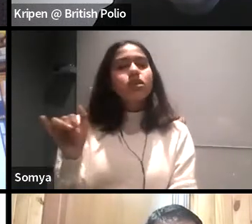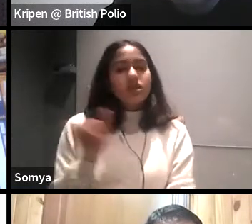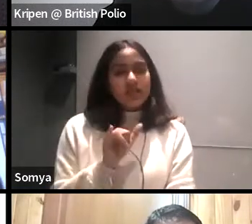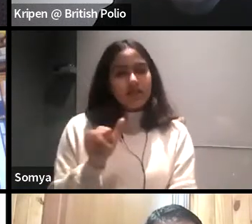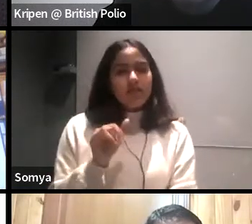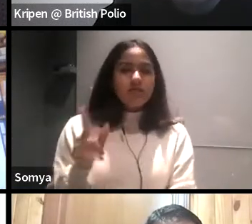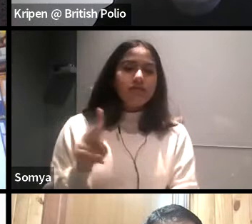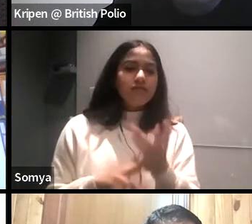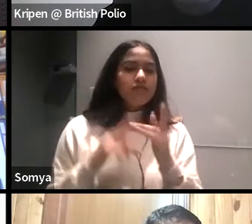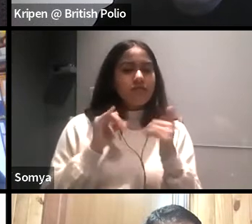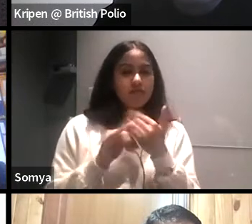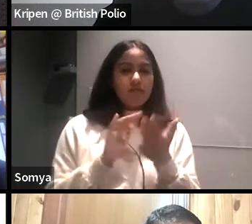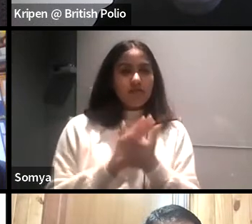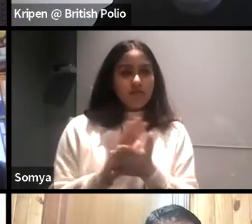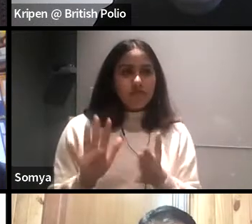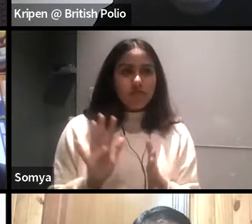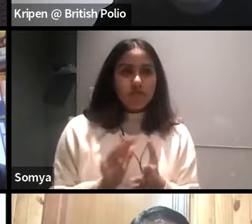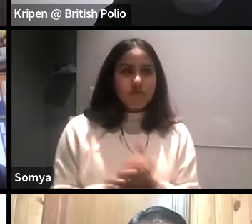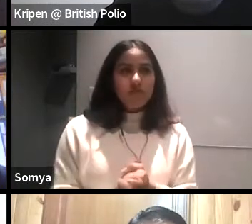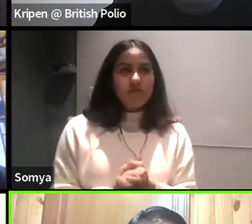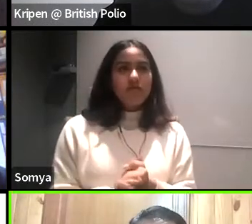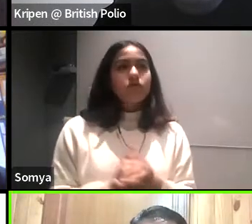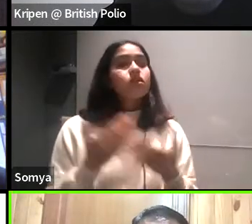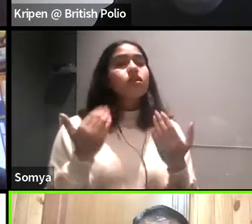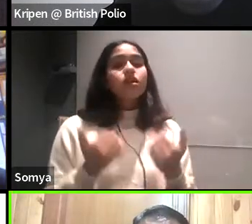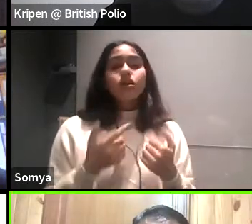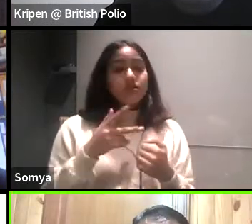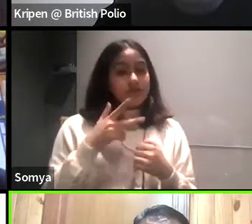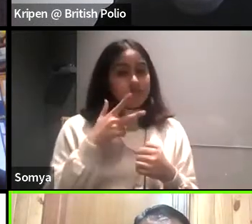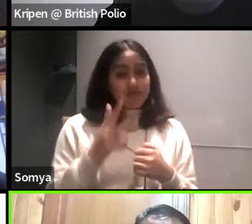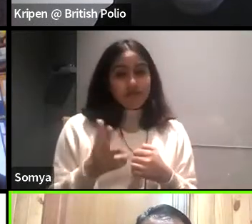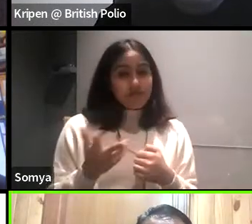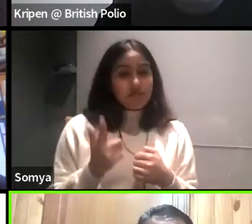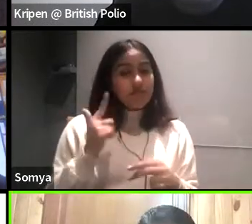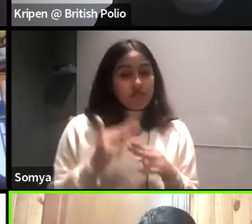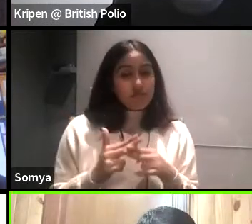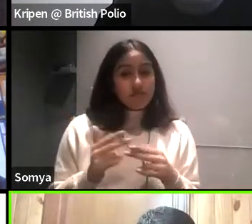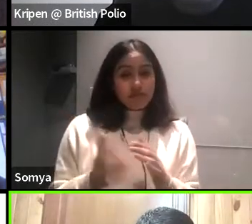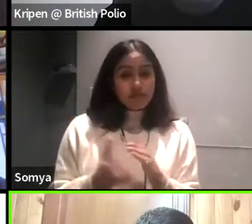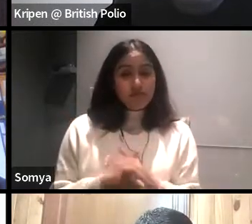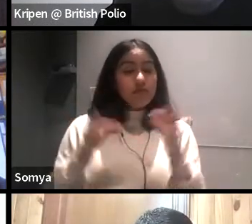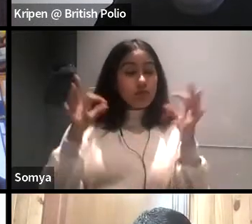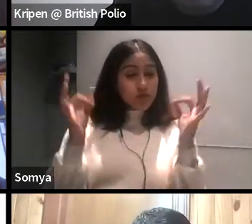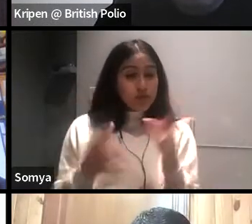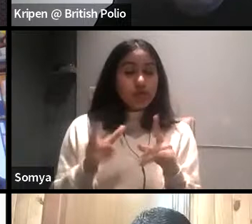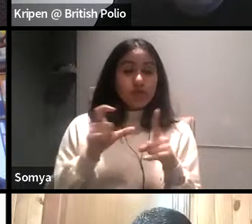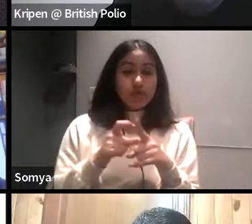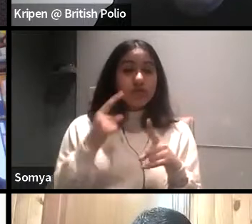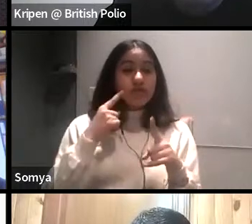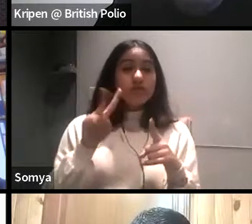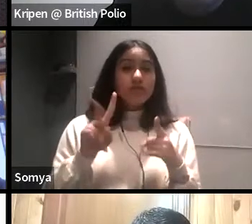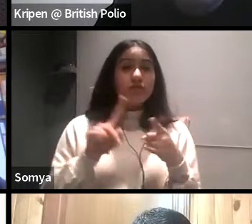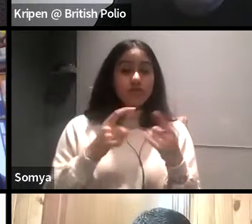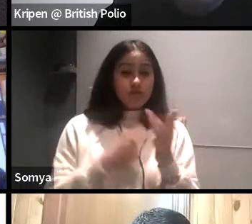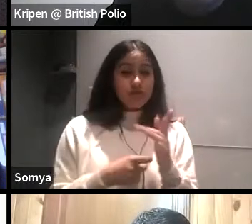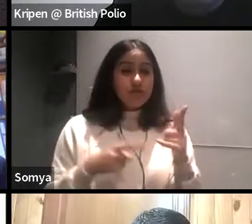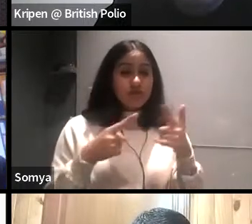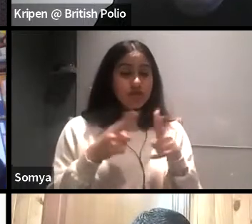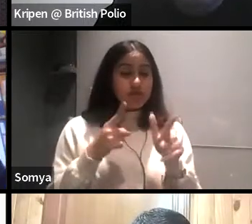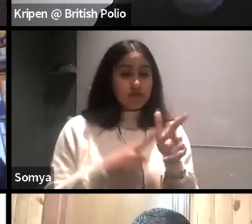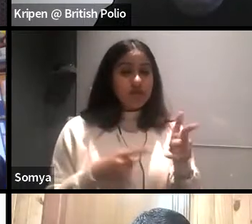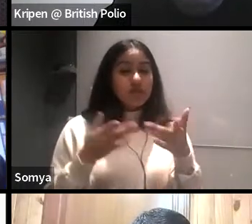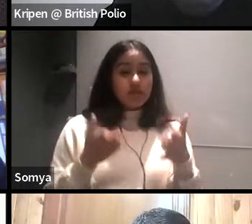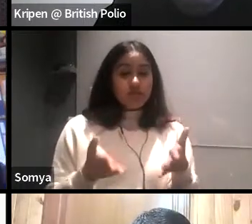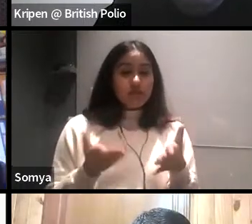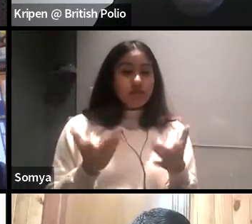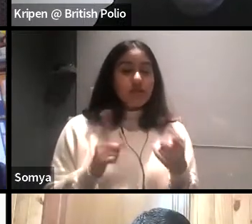Nish around diagnosis. And diagnosis, particularly around neurodiversity, is often a privilege. So it's a privilege